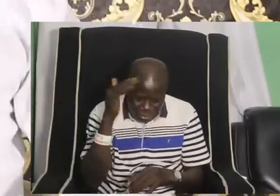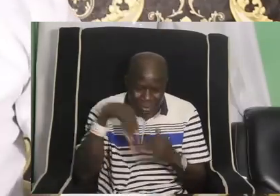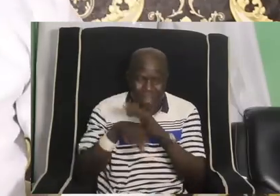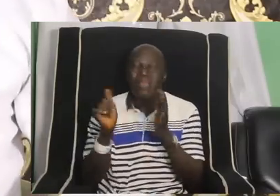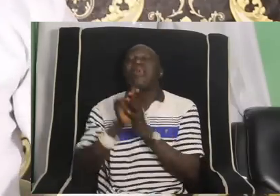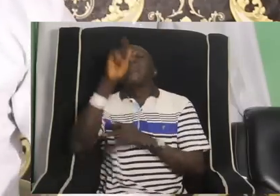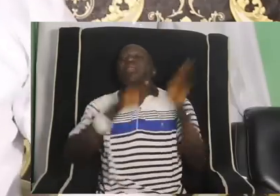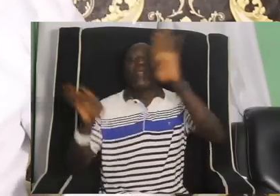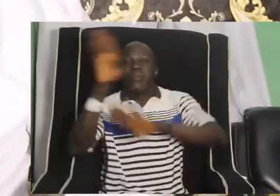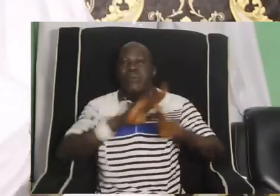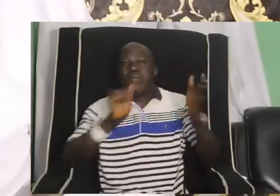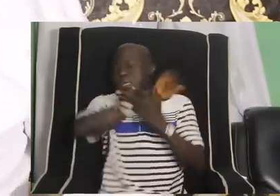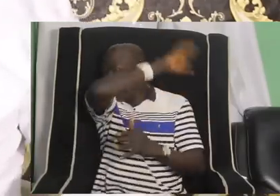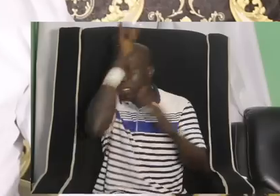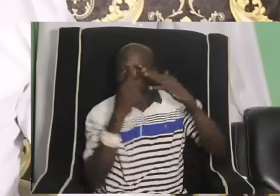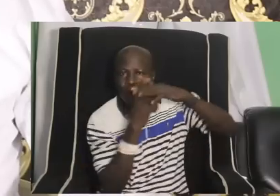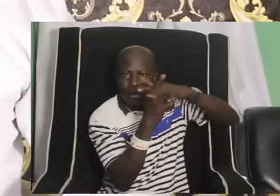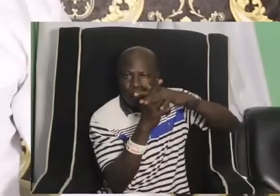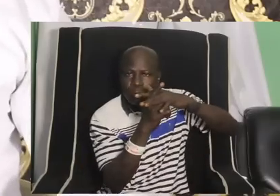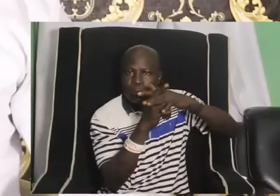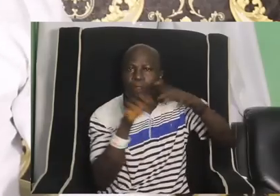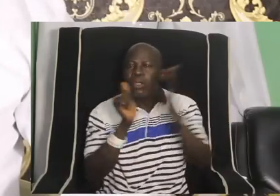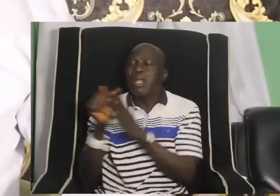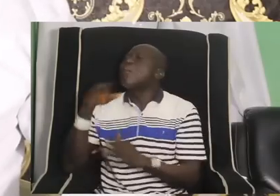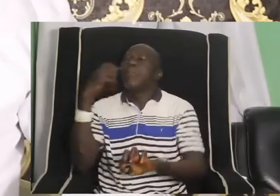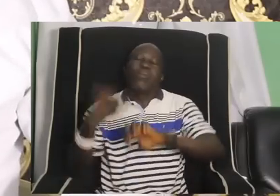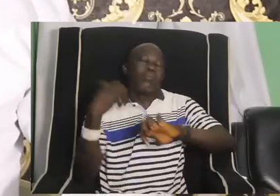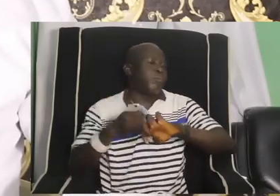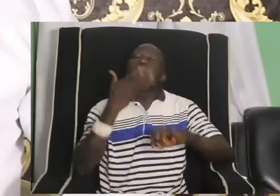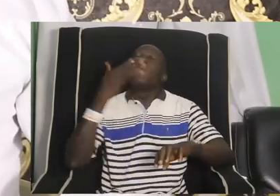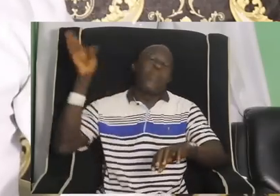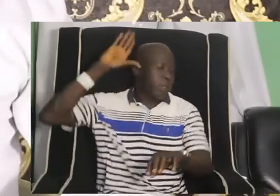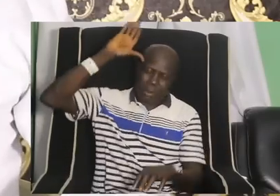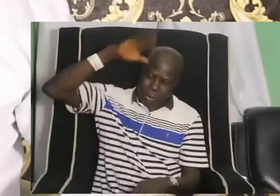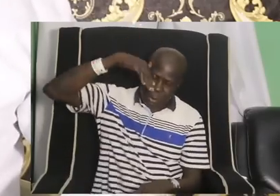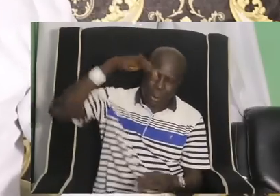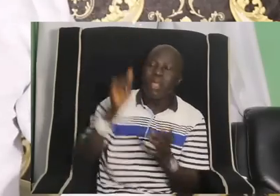notice. The battle that will not manifest. It's a bad